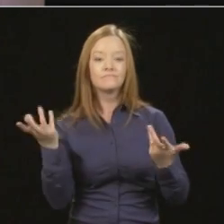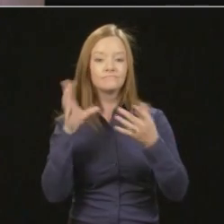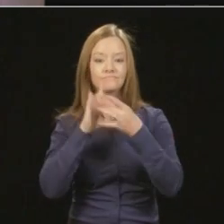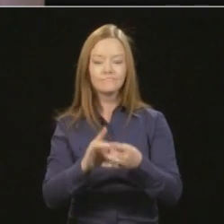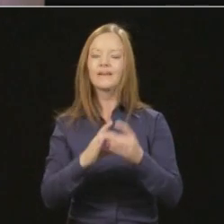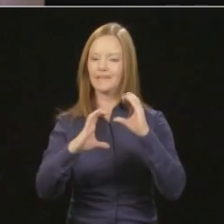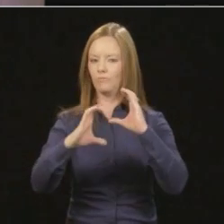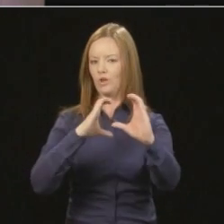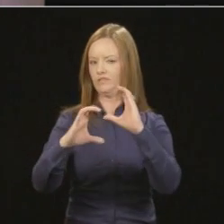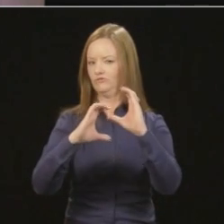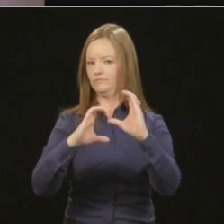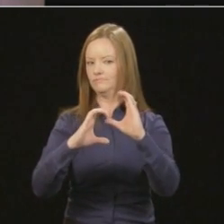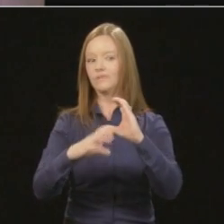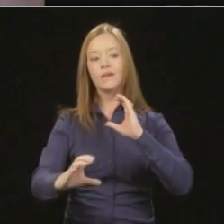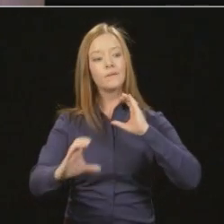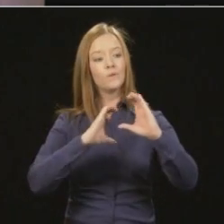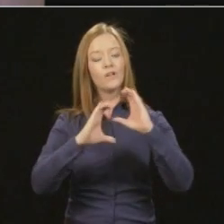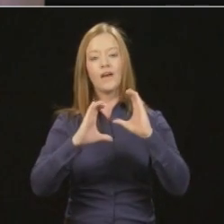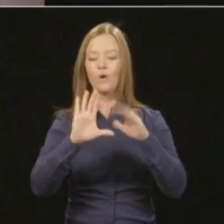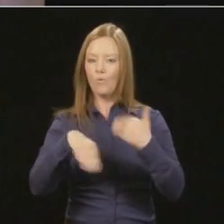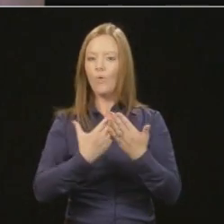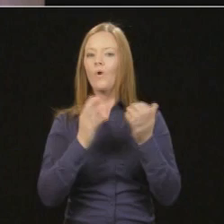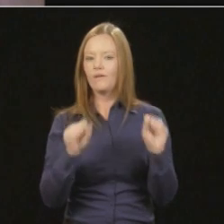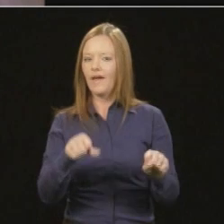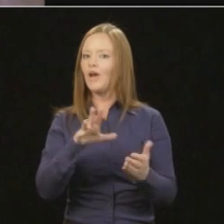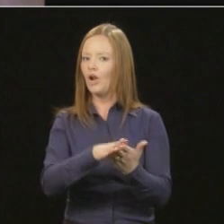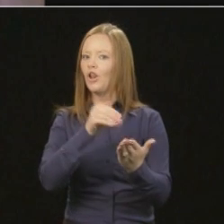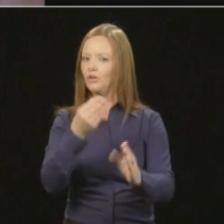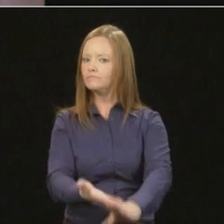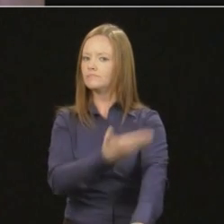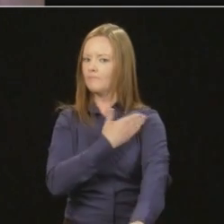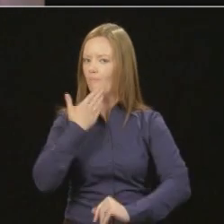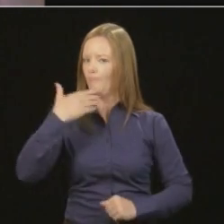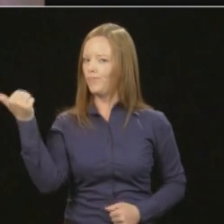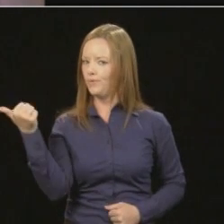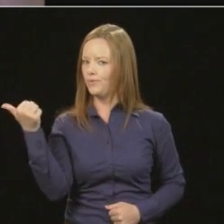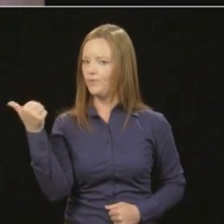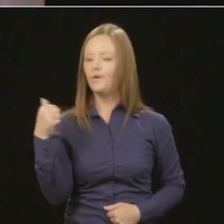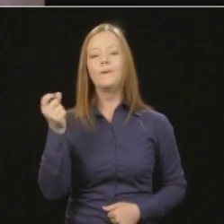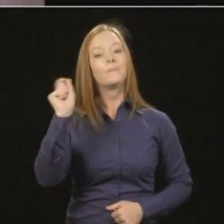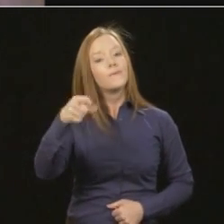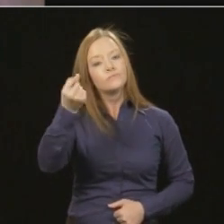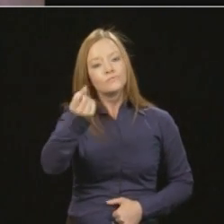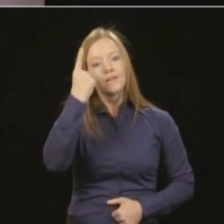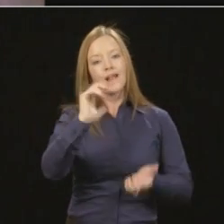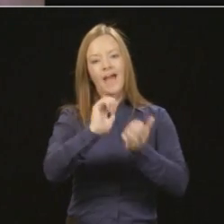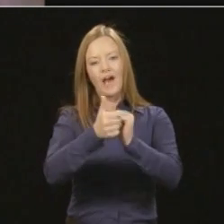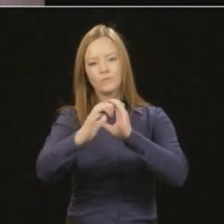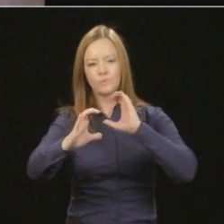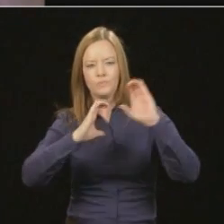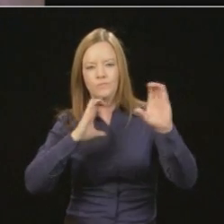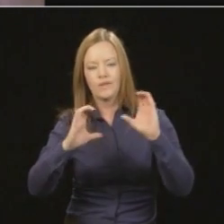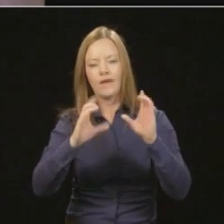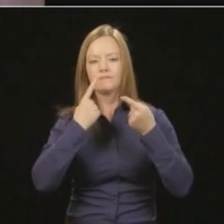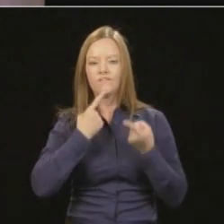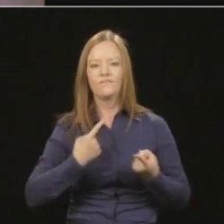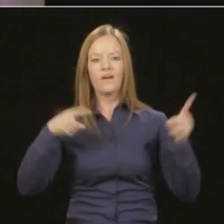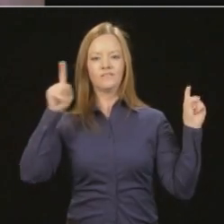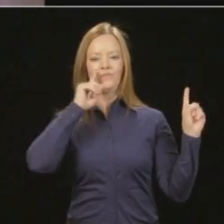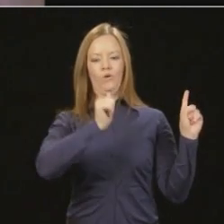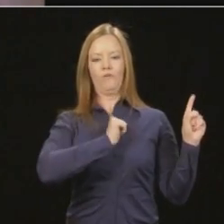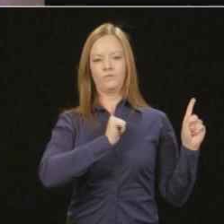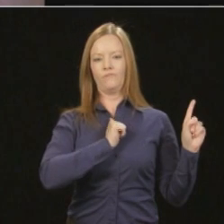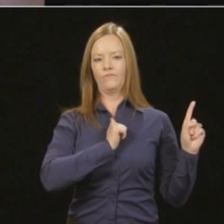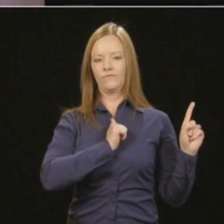communication, and communication is something we can all learn how to do better. We need to understand how to communicate in a manner that is effective